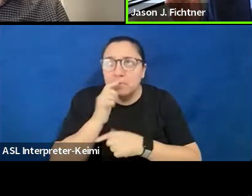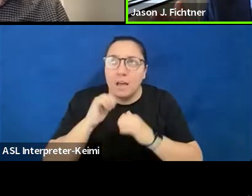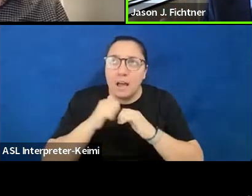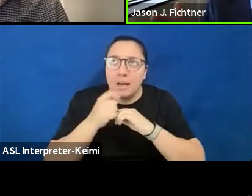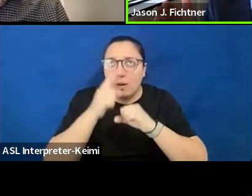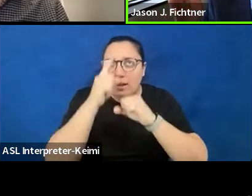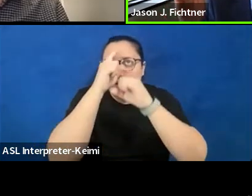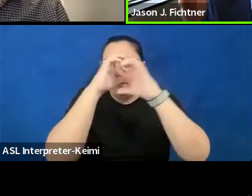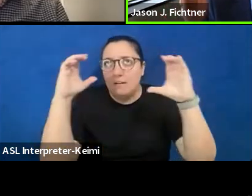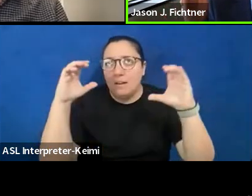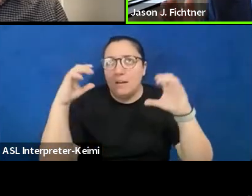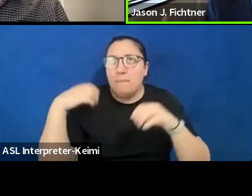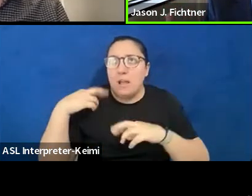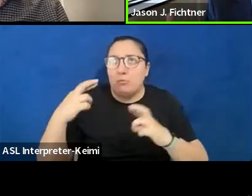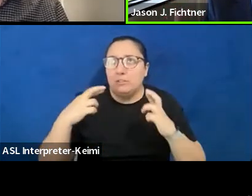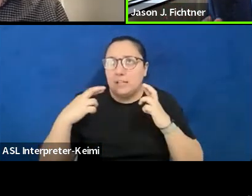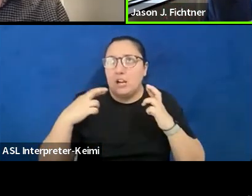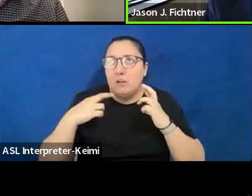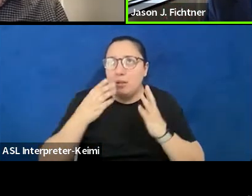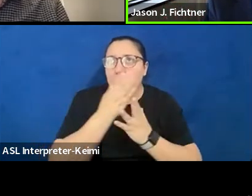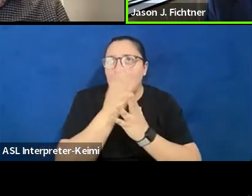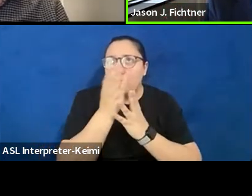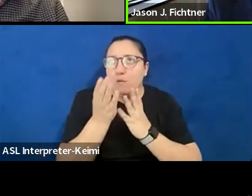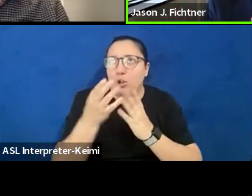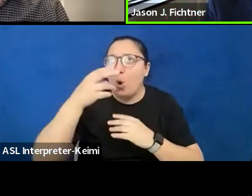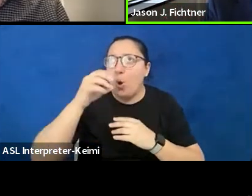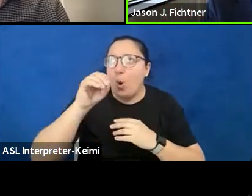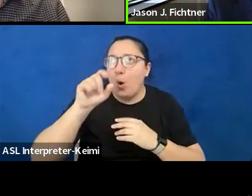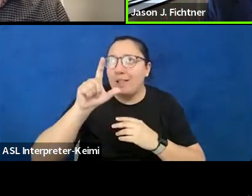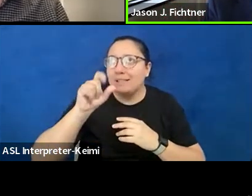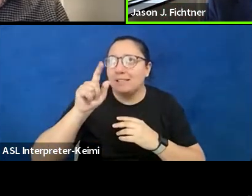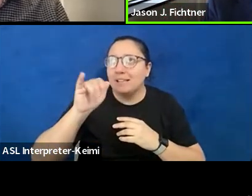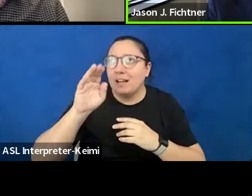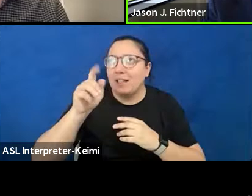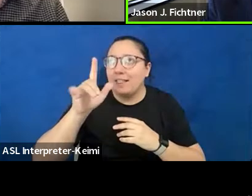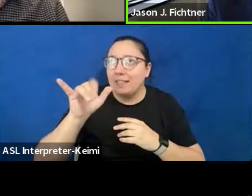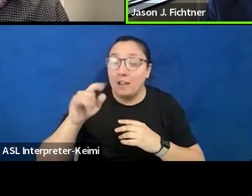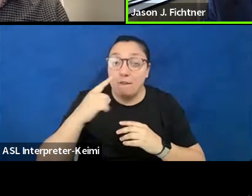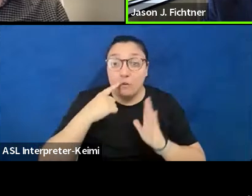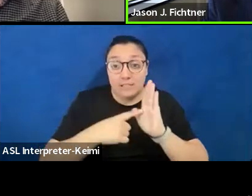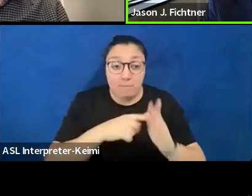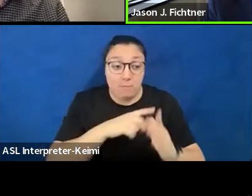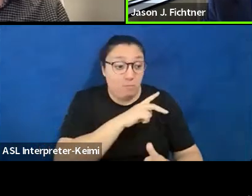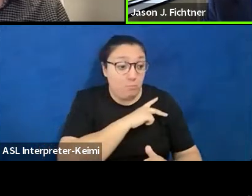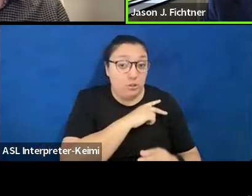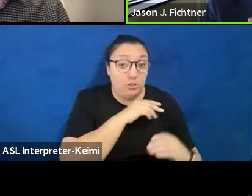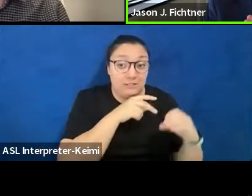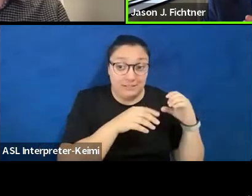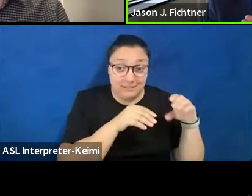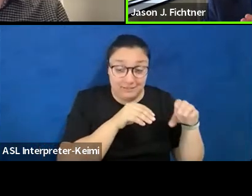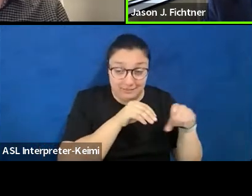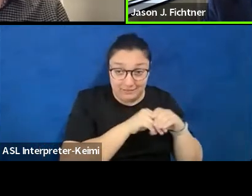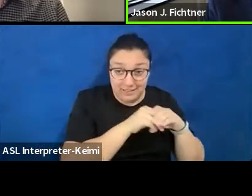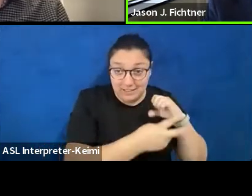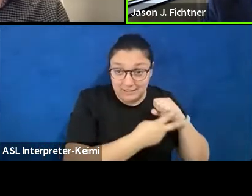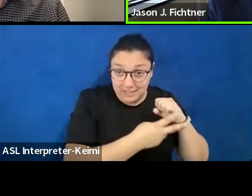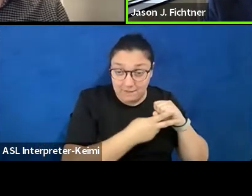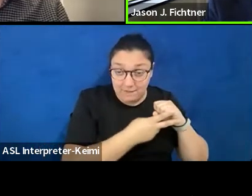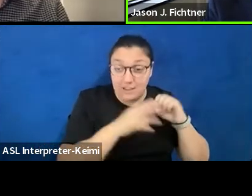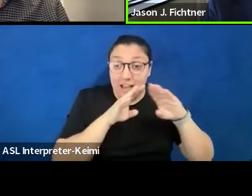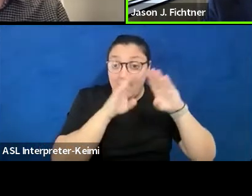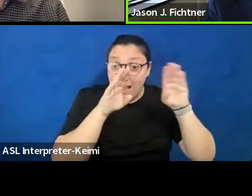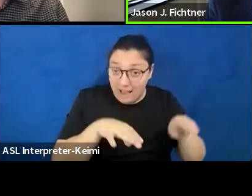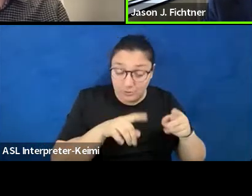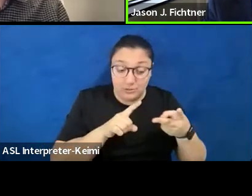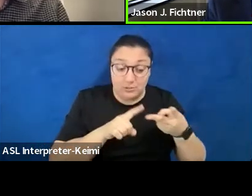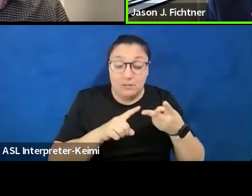retirement portfolio holistically, which includes your personal savings you might have on the side, your house, it's gonna include your 401k plan,